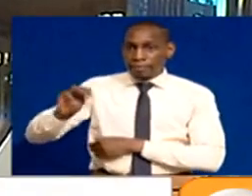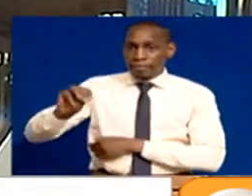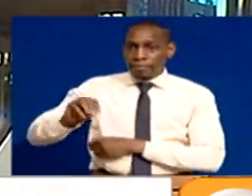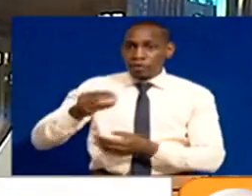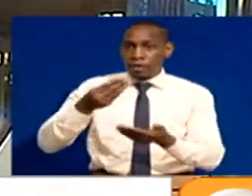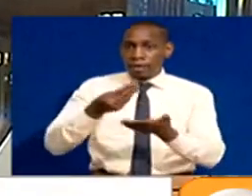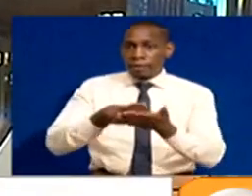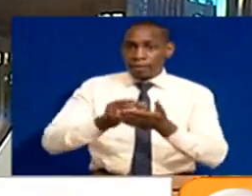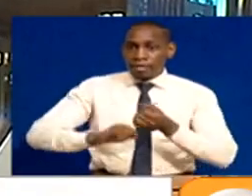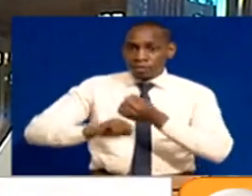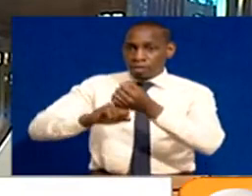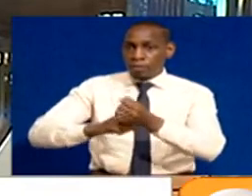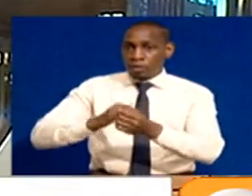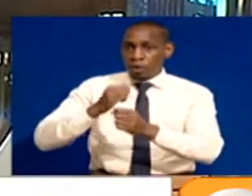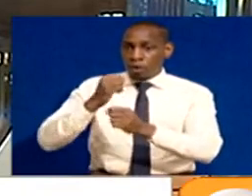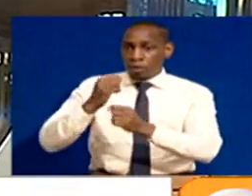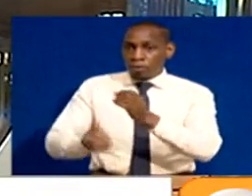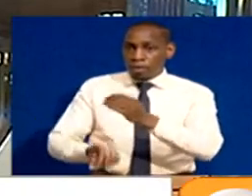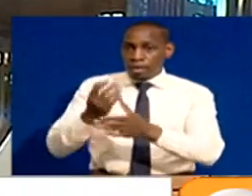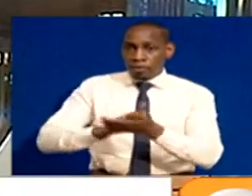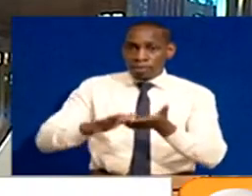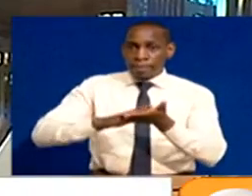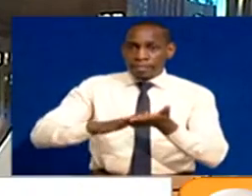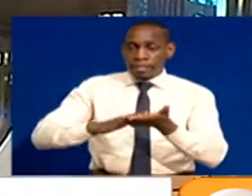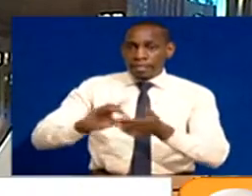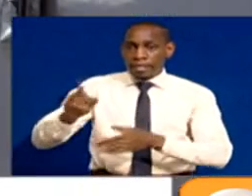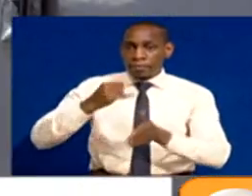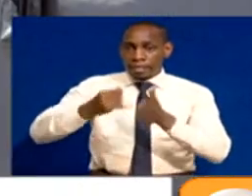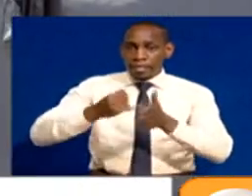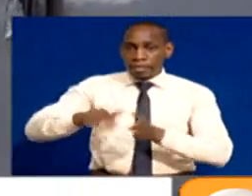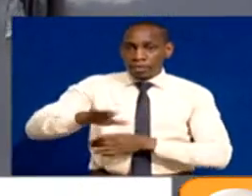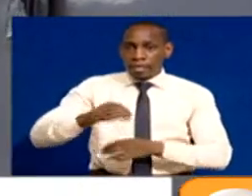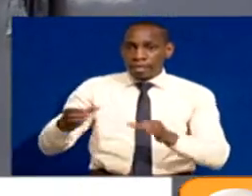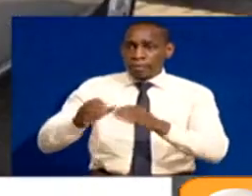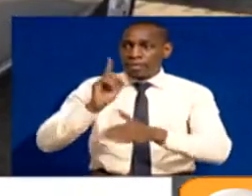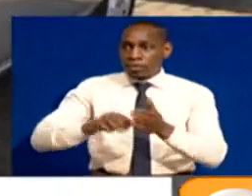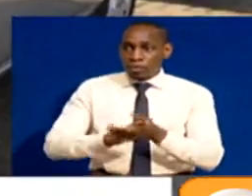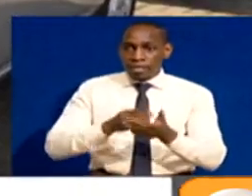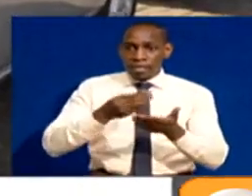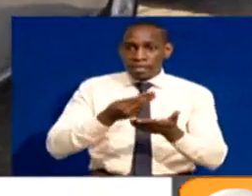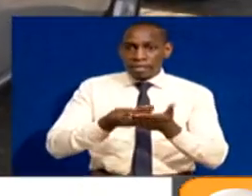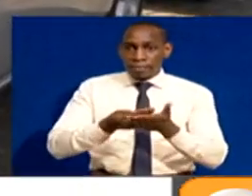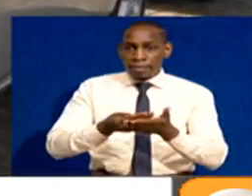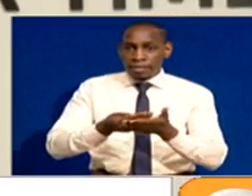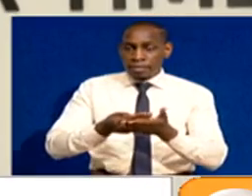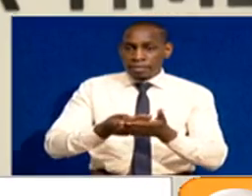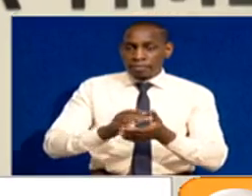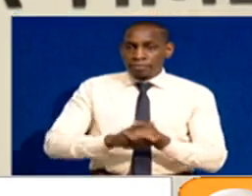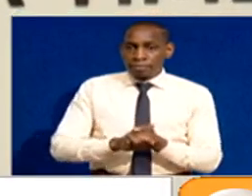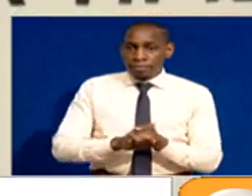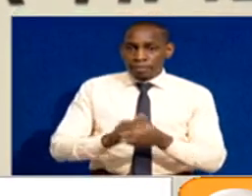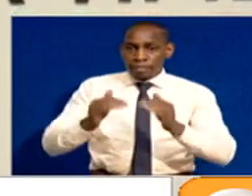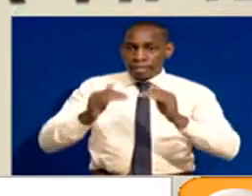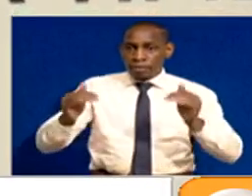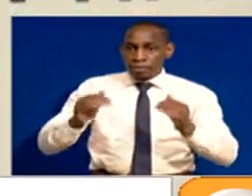shillings in funding to boost its production. Based in Nairobi's industrial area, the company says that the funds, consisting of 500 million shillings